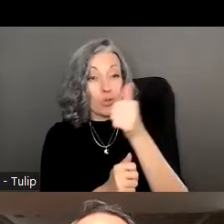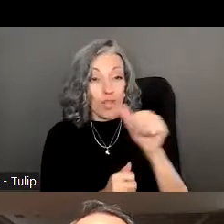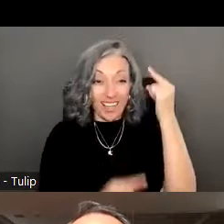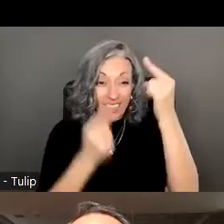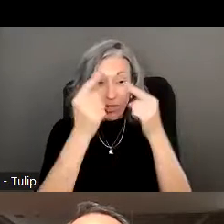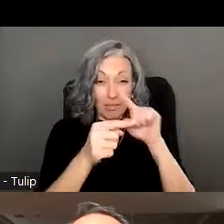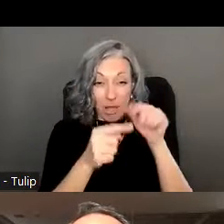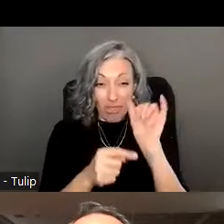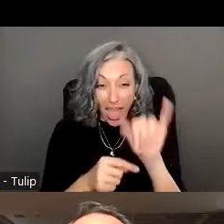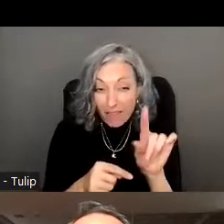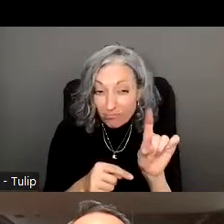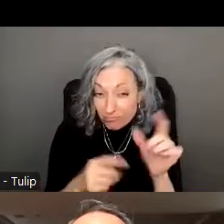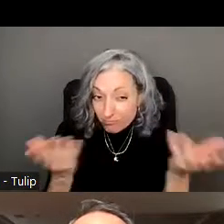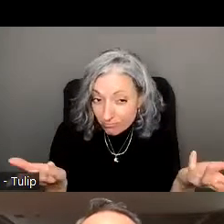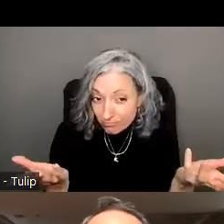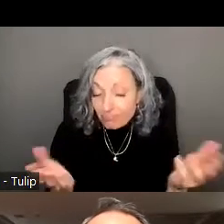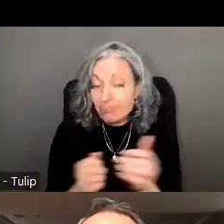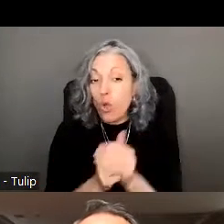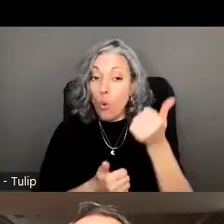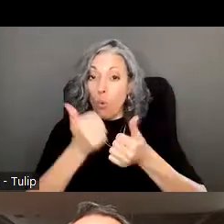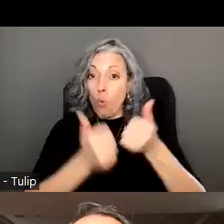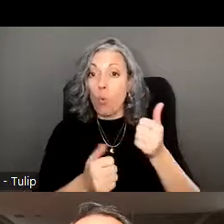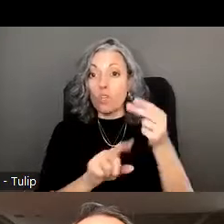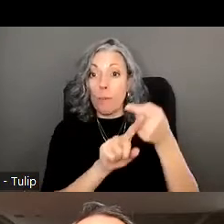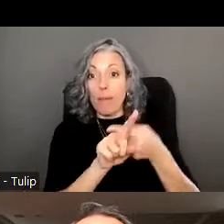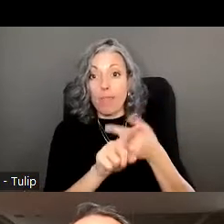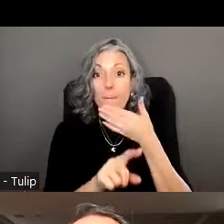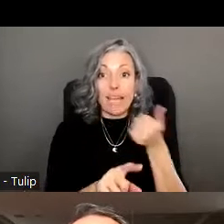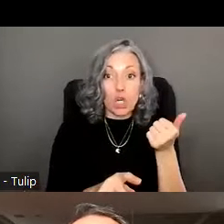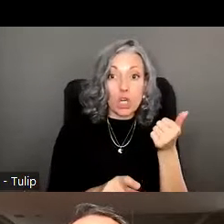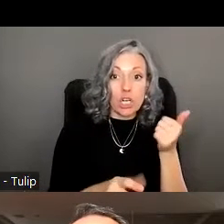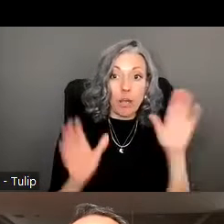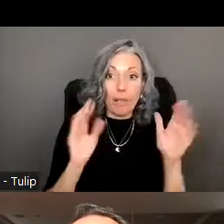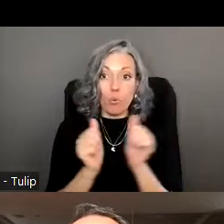that? Which month is better than others?